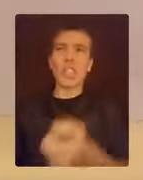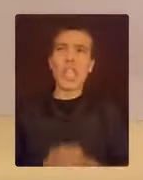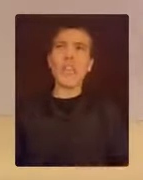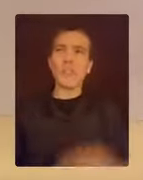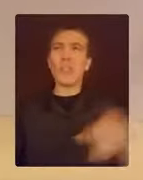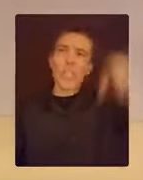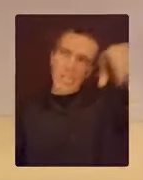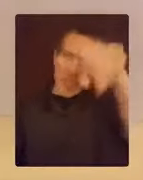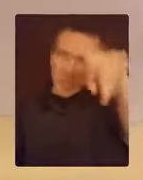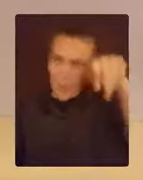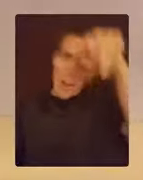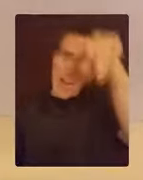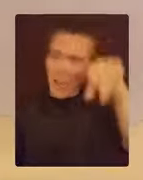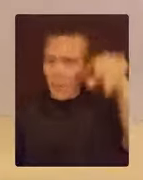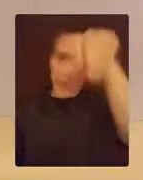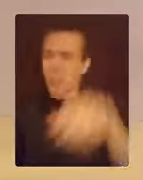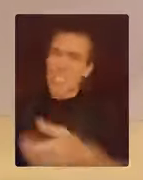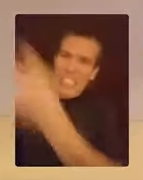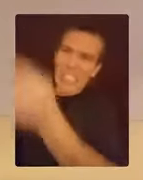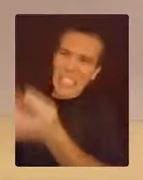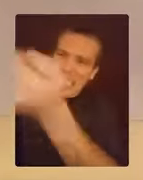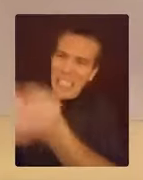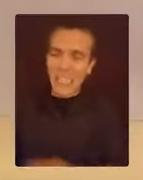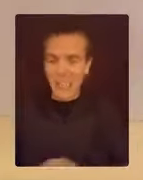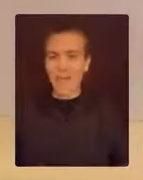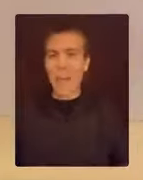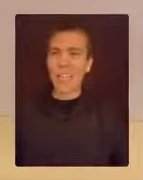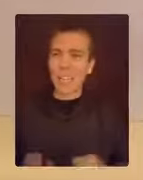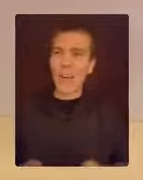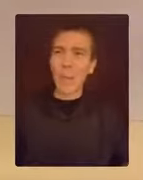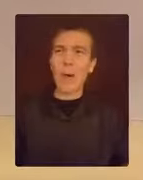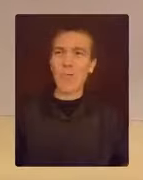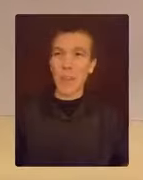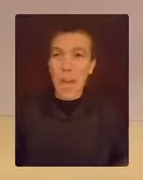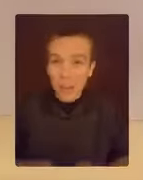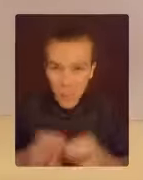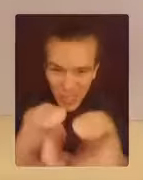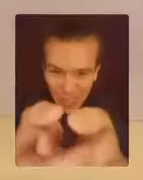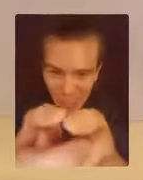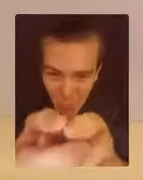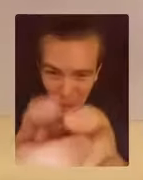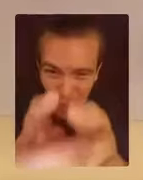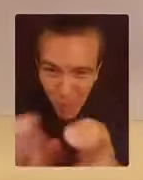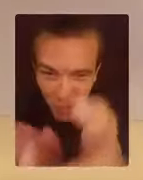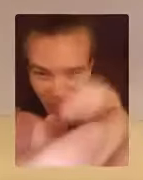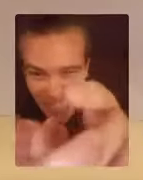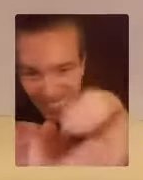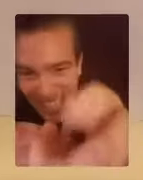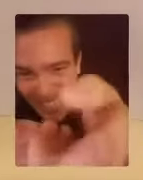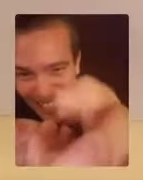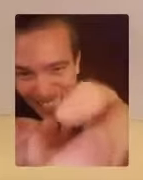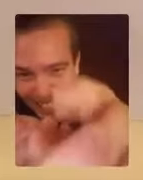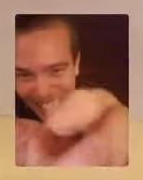the channel, and you're hitting it at different angles, and you're like, argh! And then you finally get up off the couch, and you have to get real close, and you're